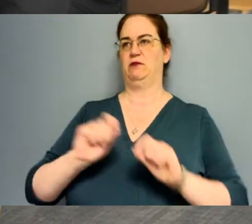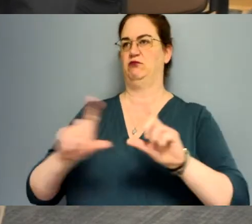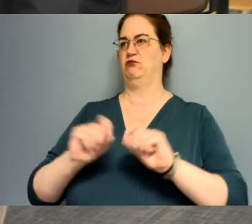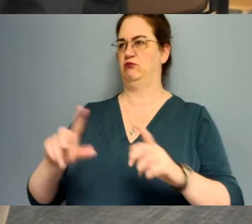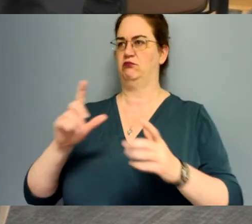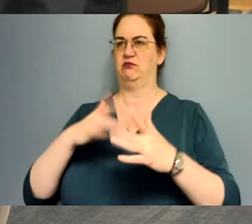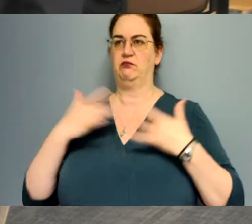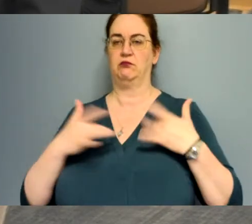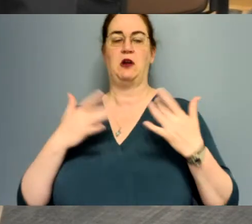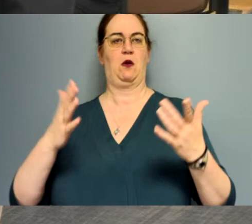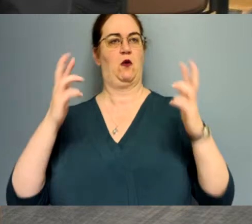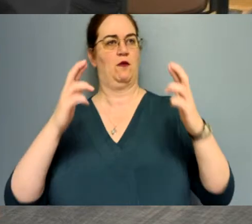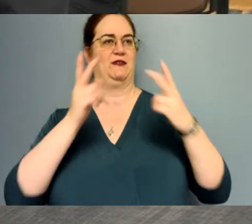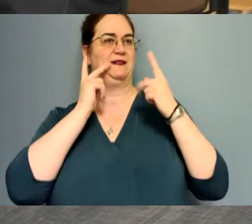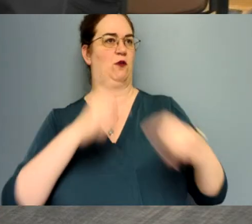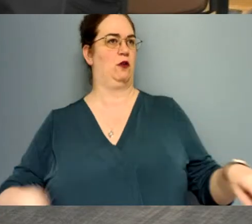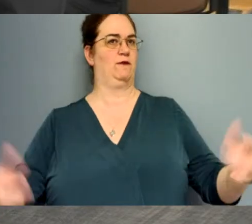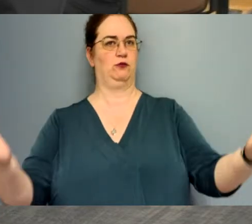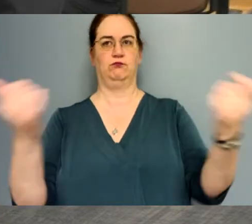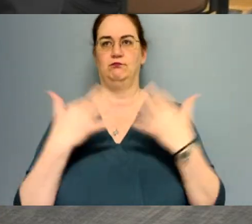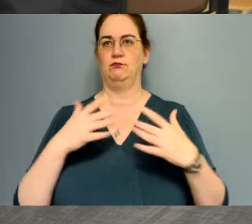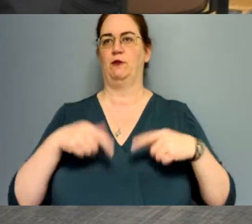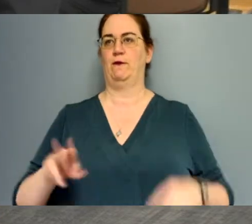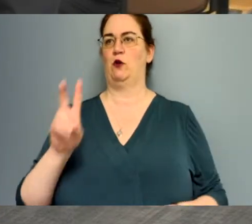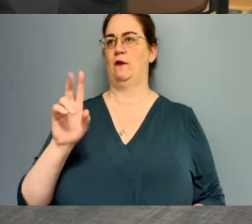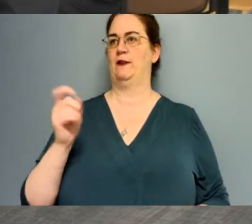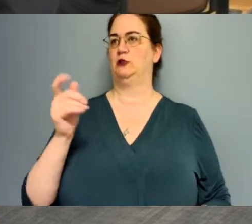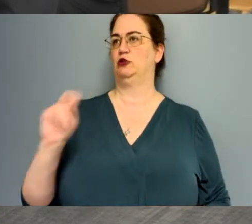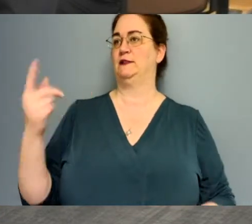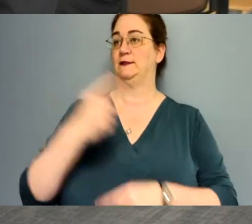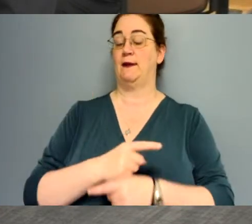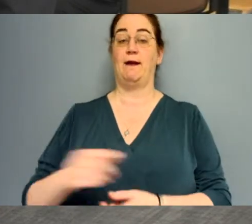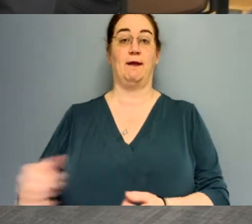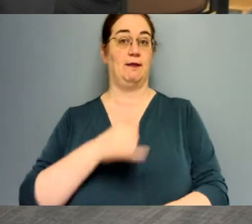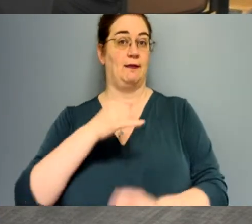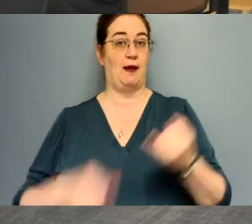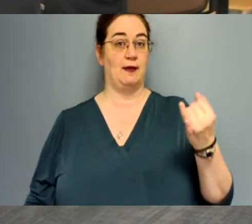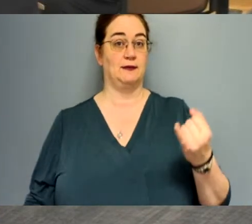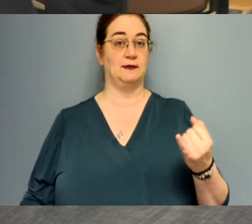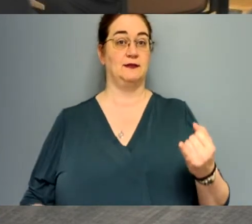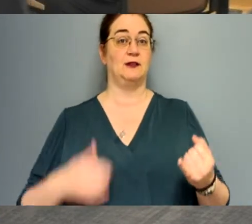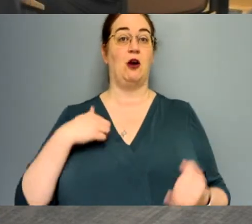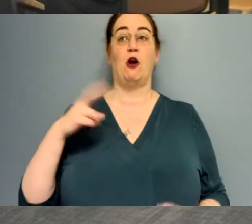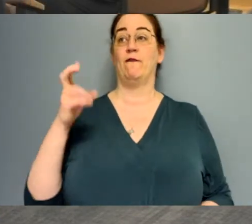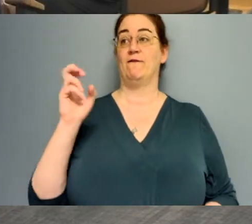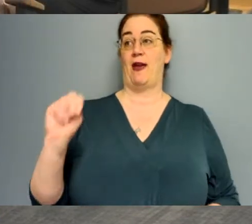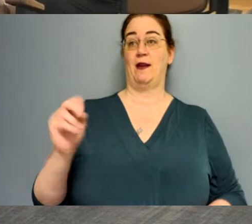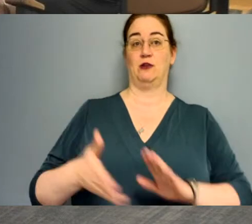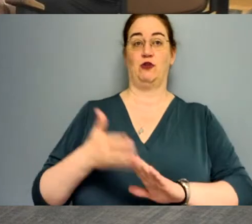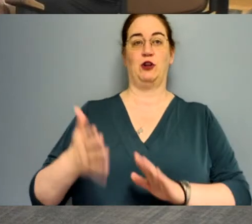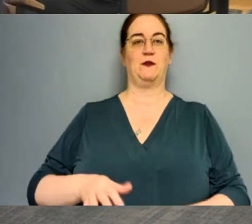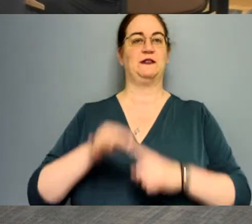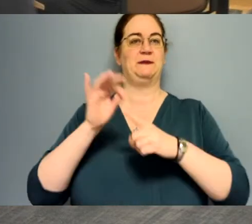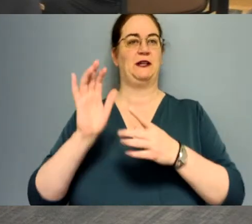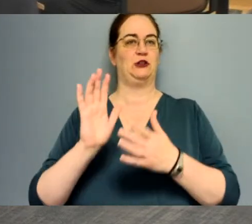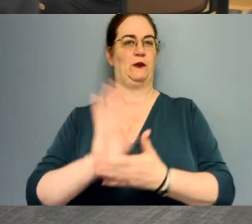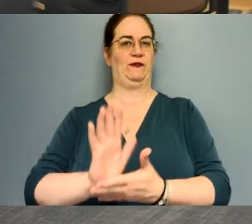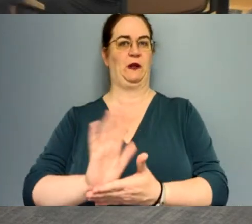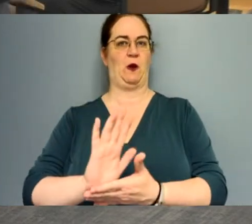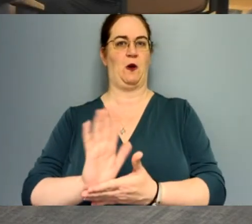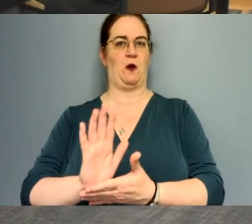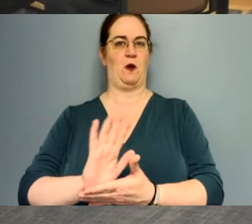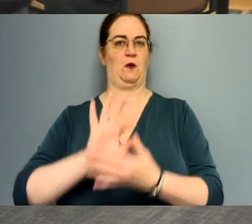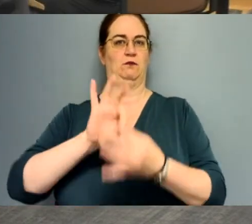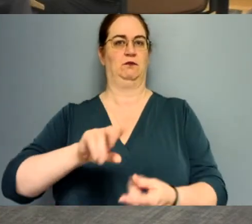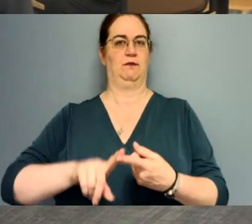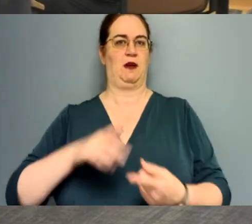many of you out in the community on Veterans Day. And lastly, our van is running, and we have a special video to play about our